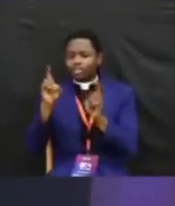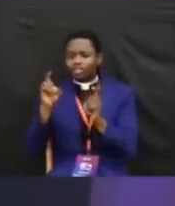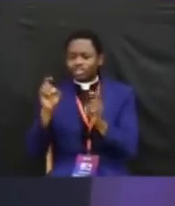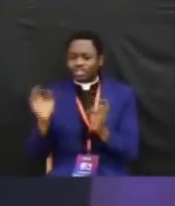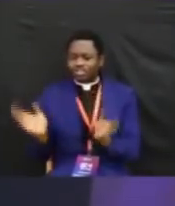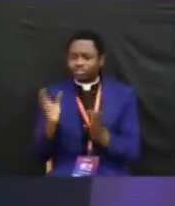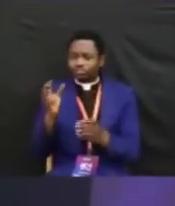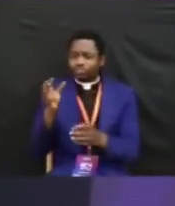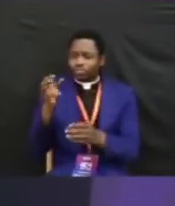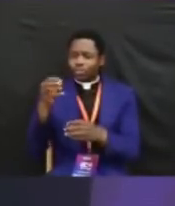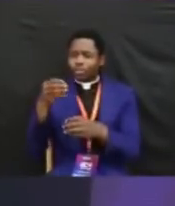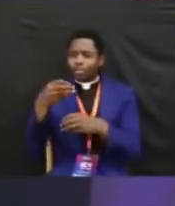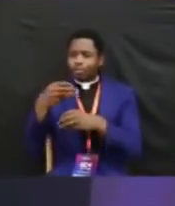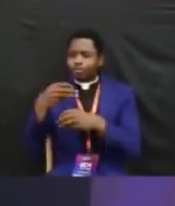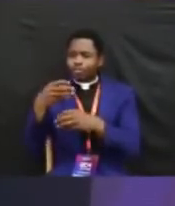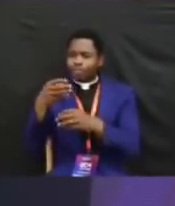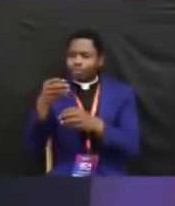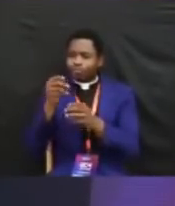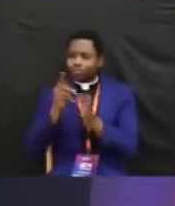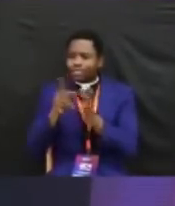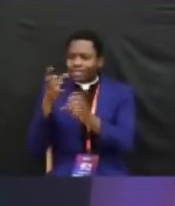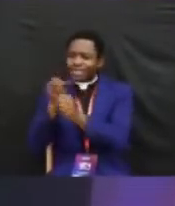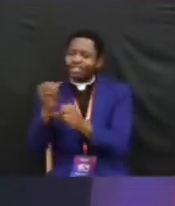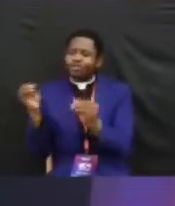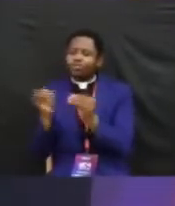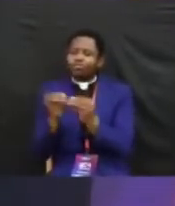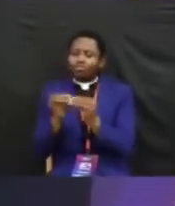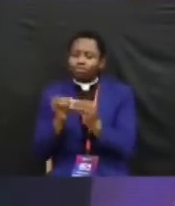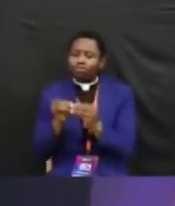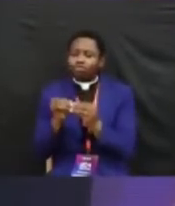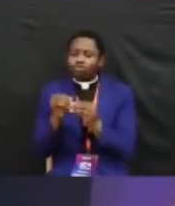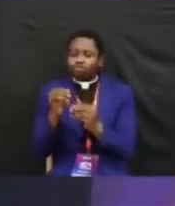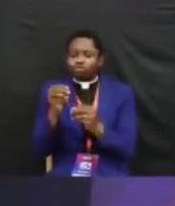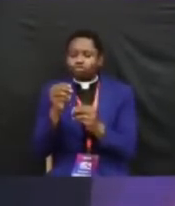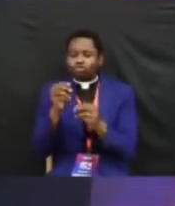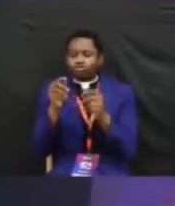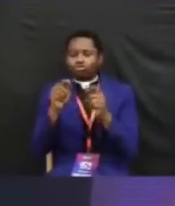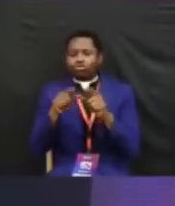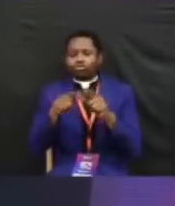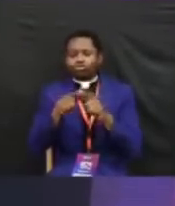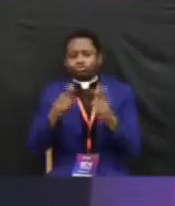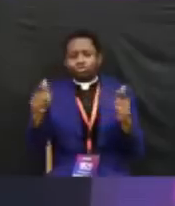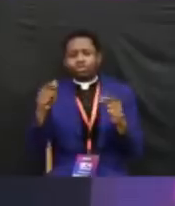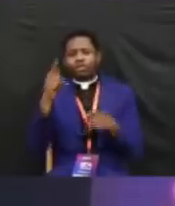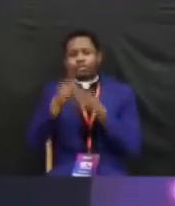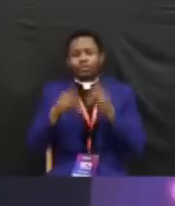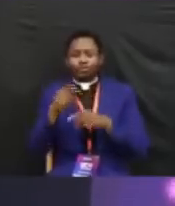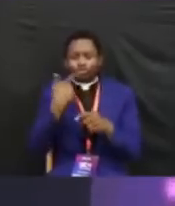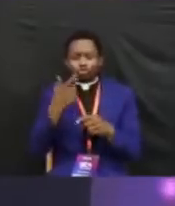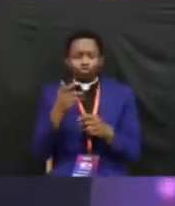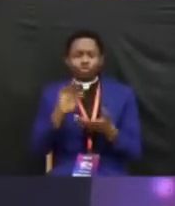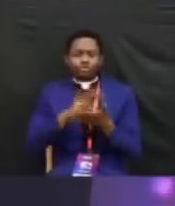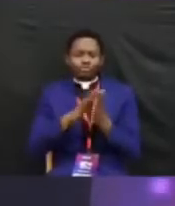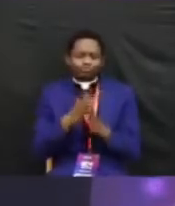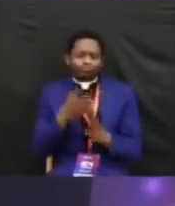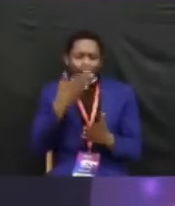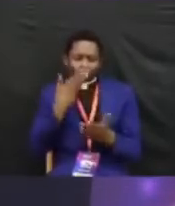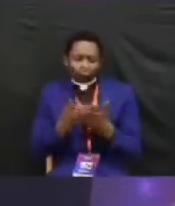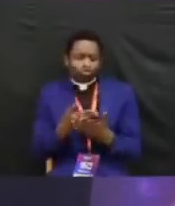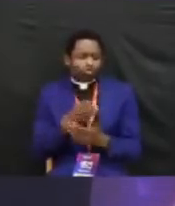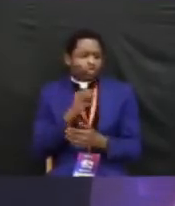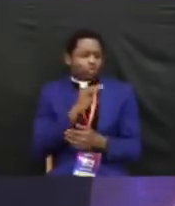ethically upright graduates as well as academically and intellectually astanding students with